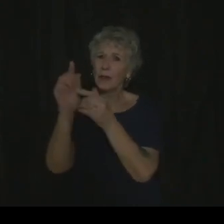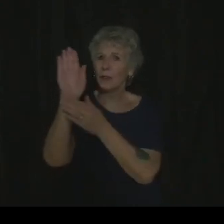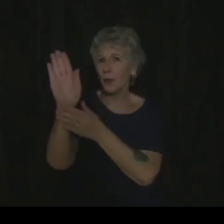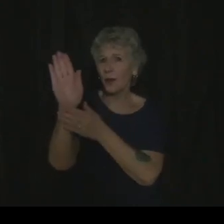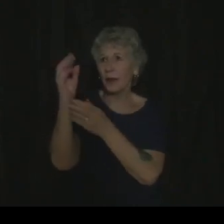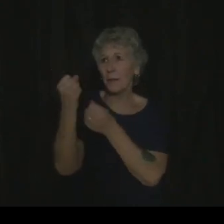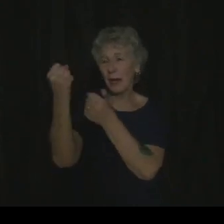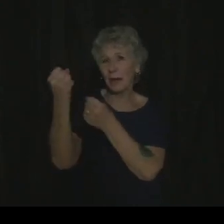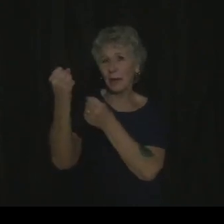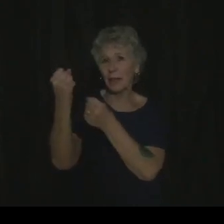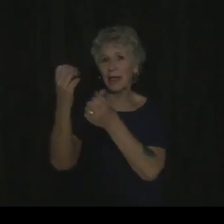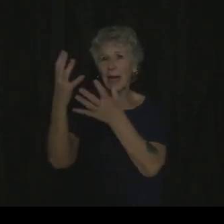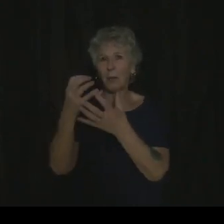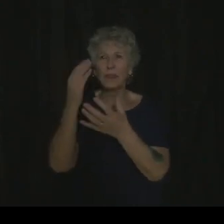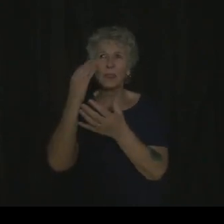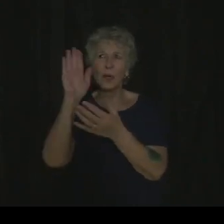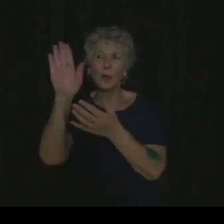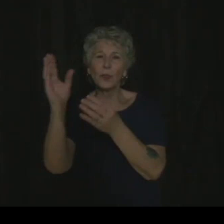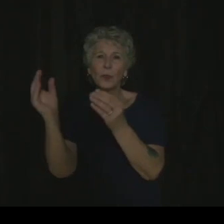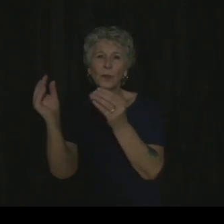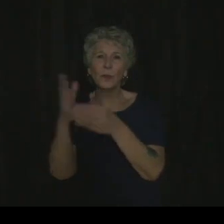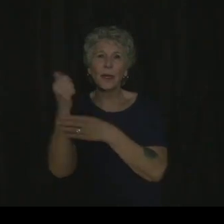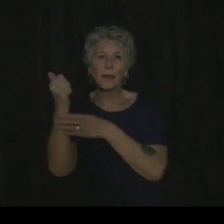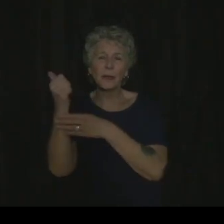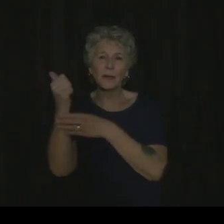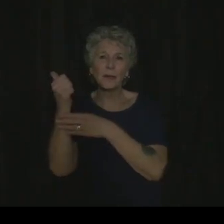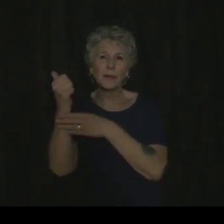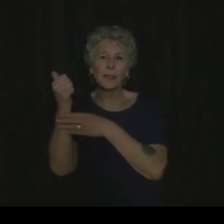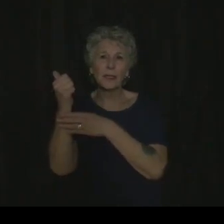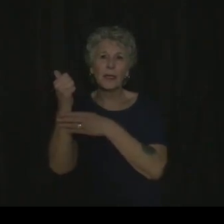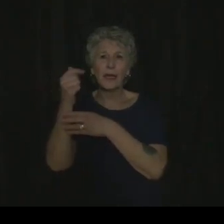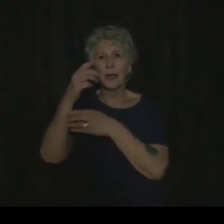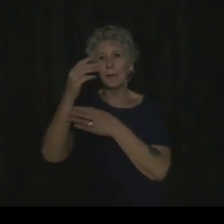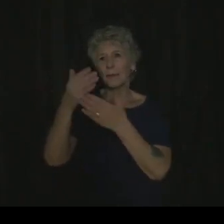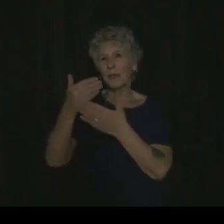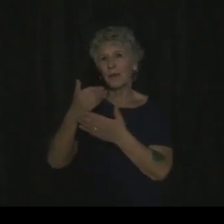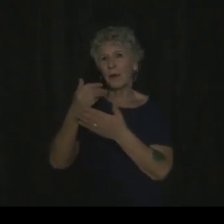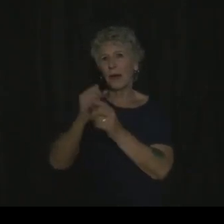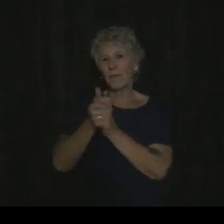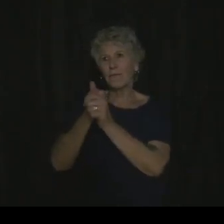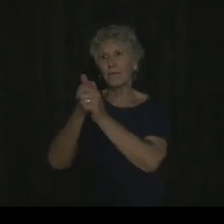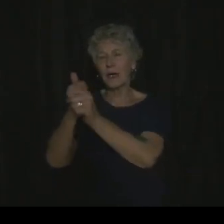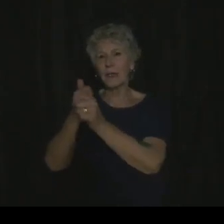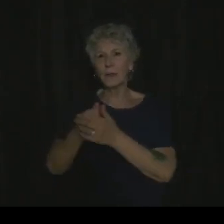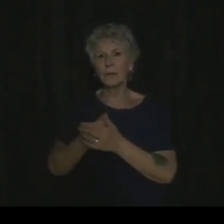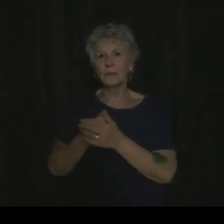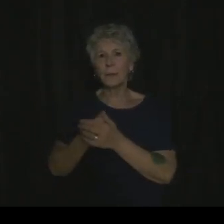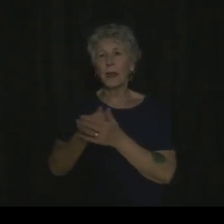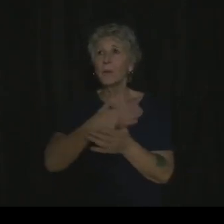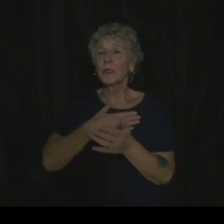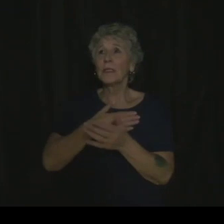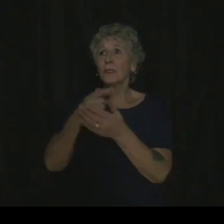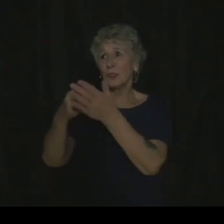words, I'd like to get to know you a little better before I fall into this deal. And he asks to see God's